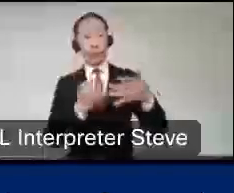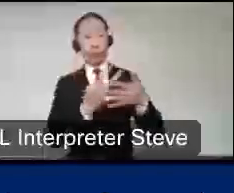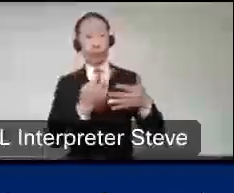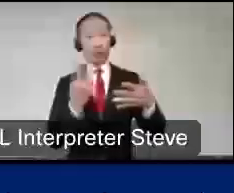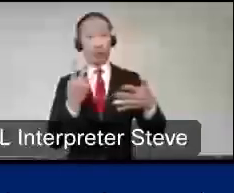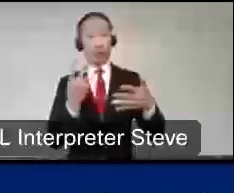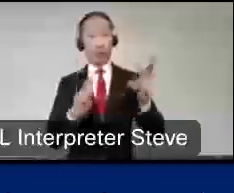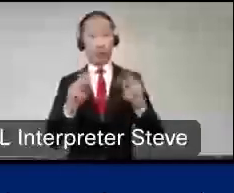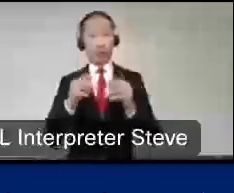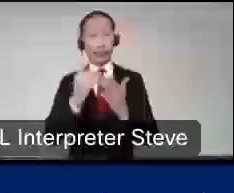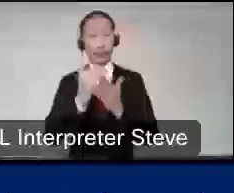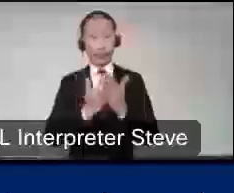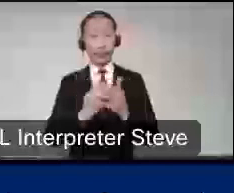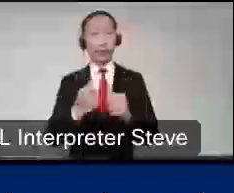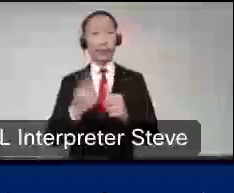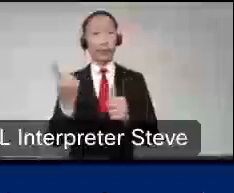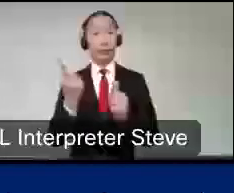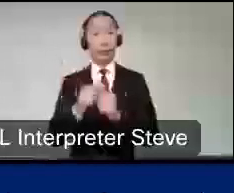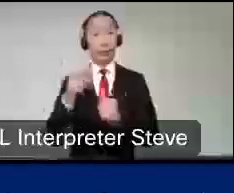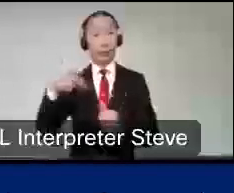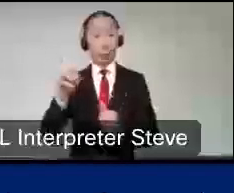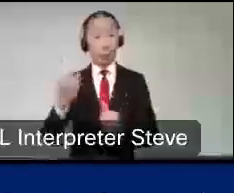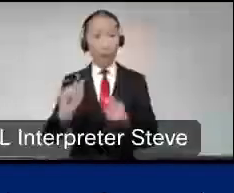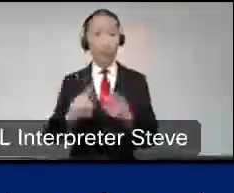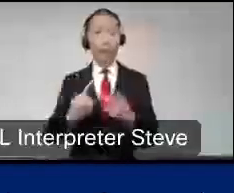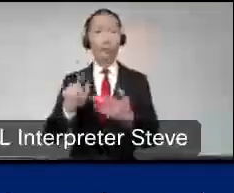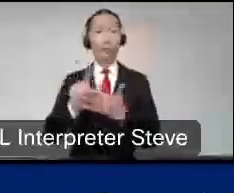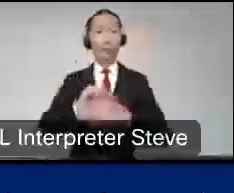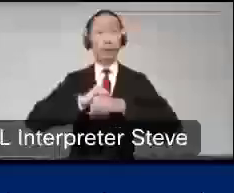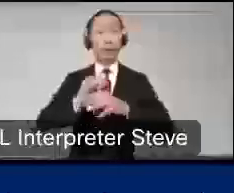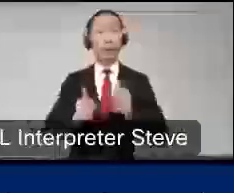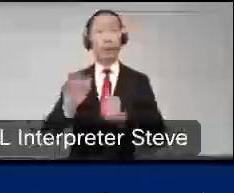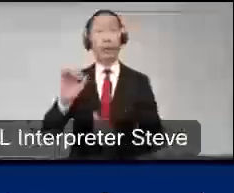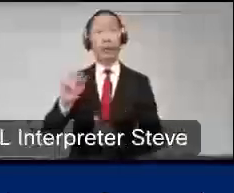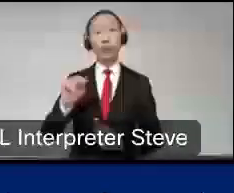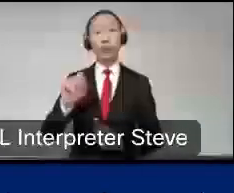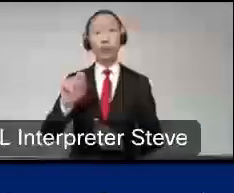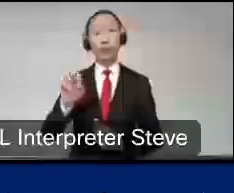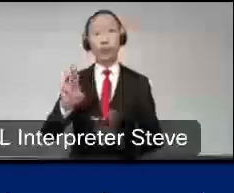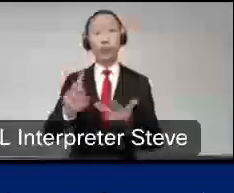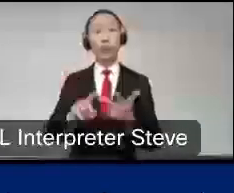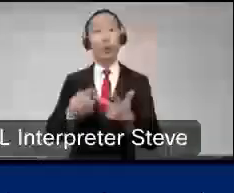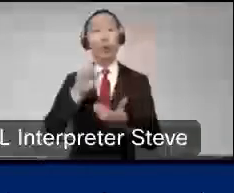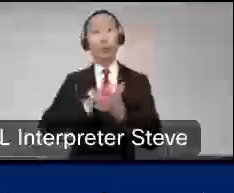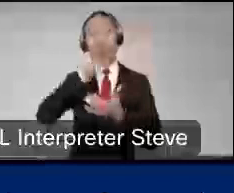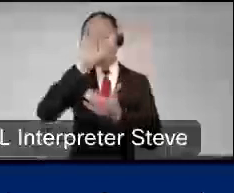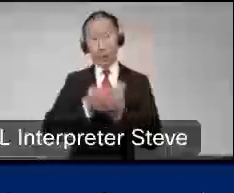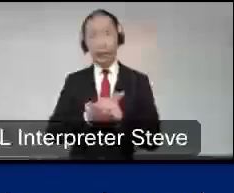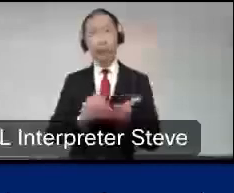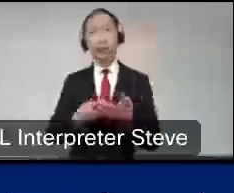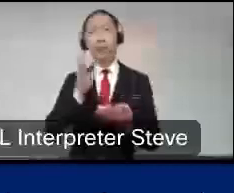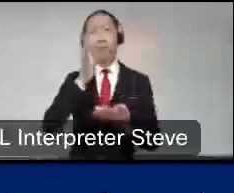priority. Someone with power of attorney, a legal guardian or conservator, a spouse, a parent,